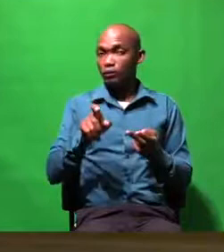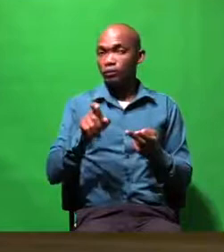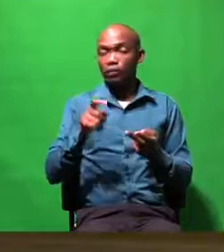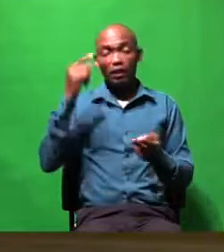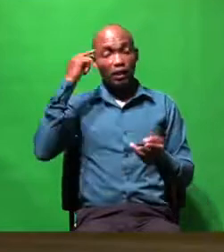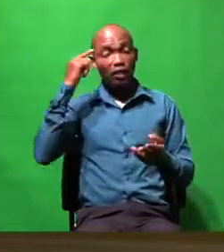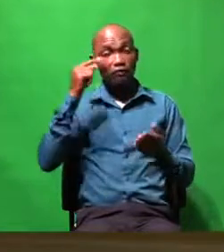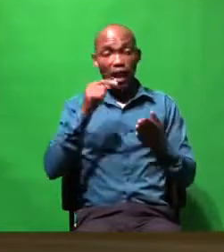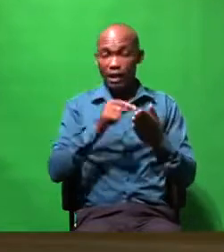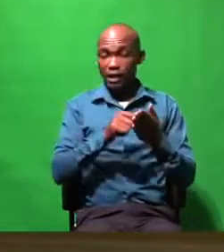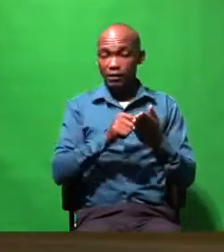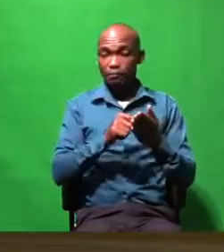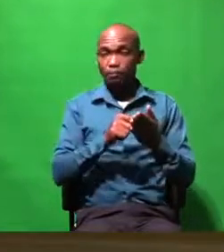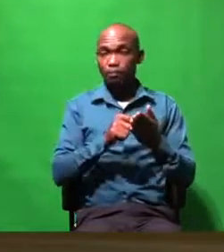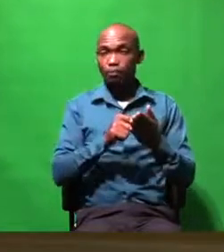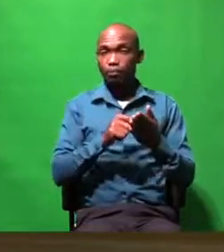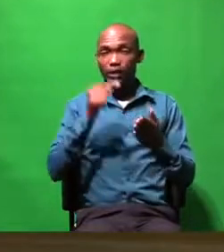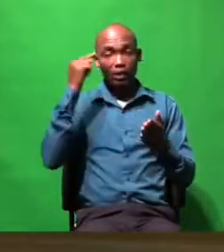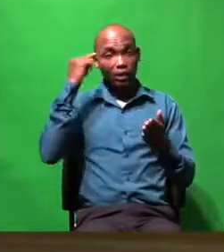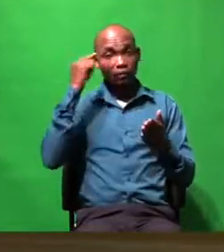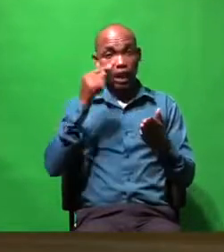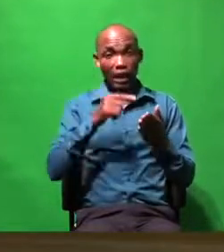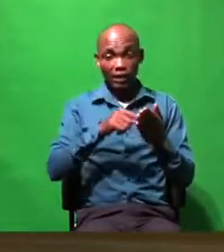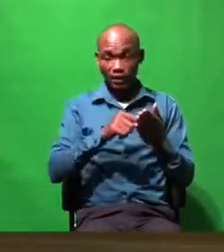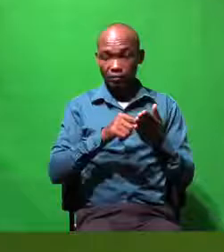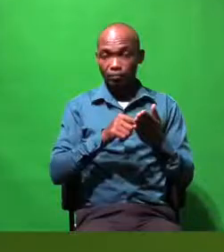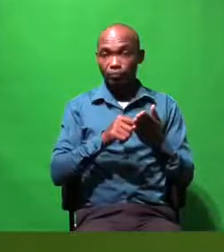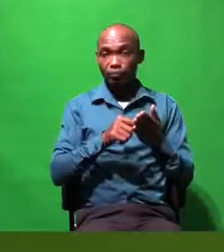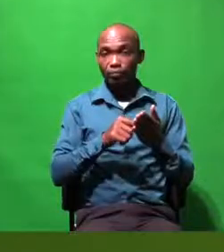define the